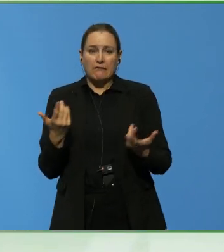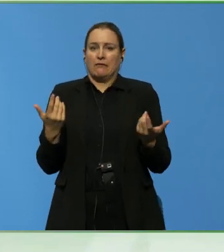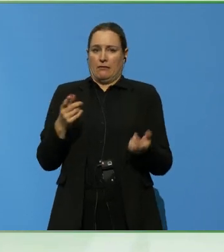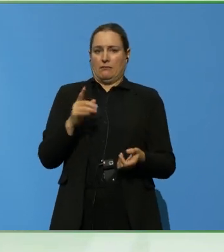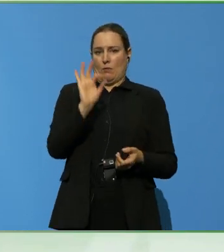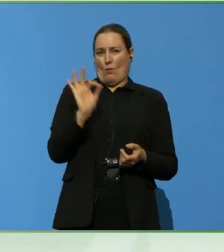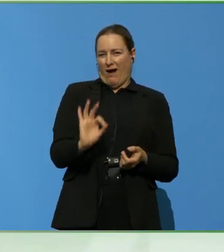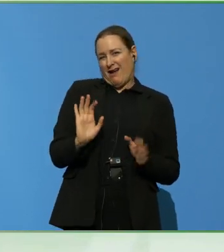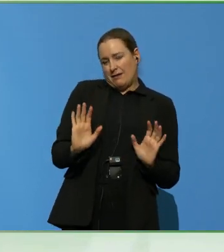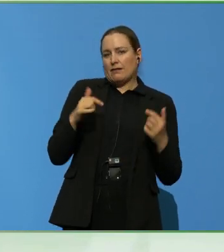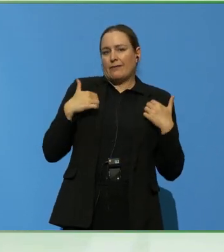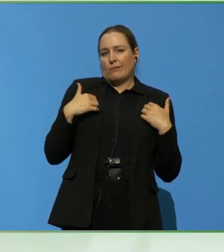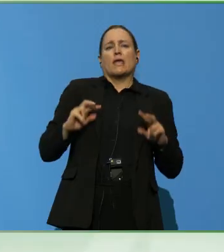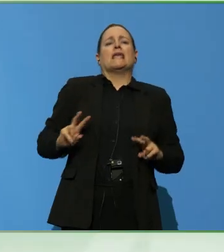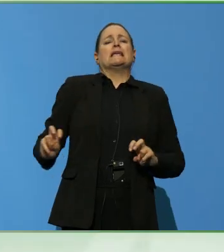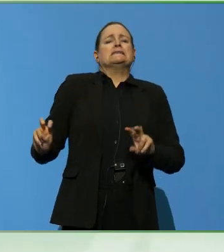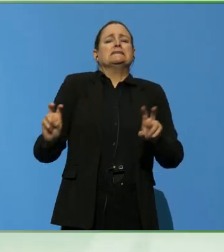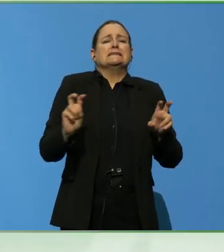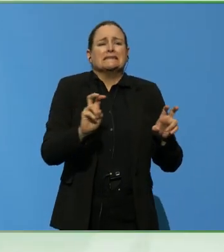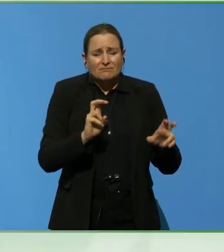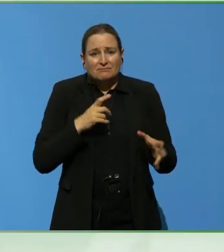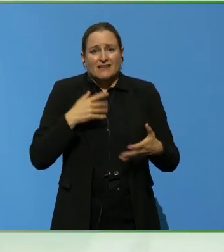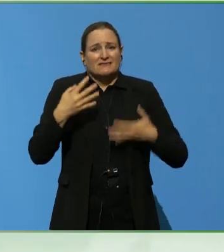in a lot of the work that we did,